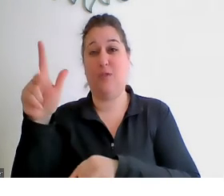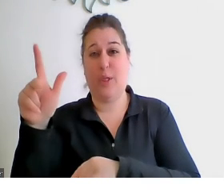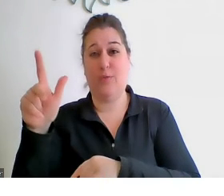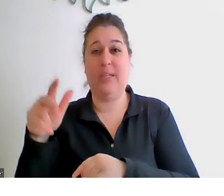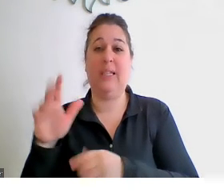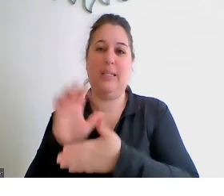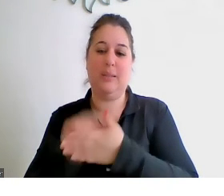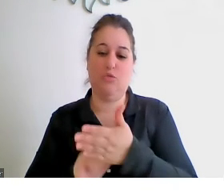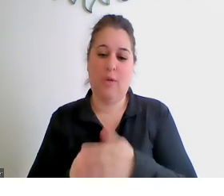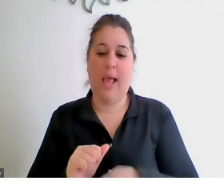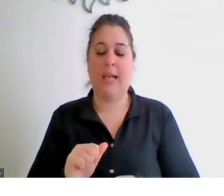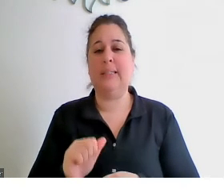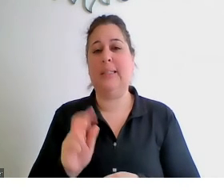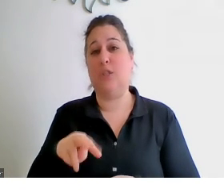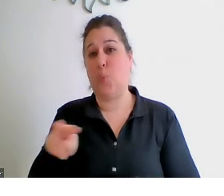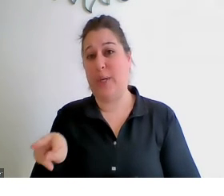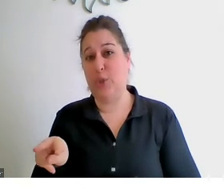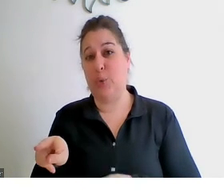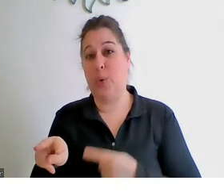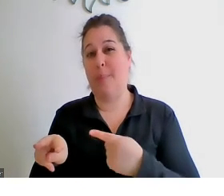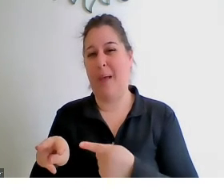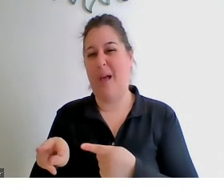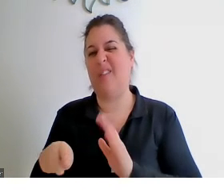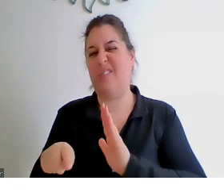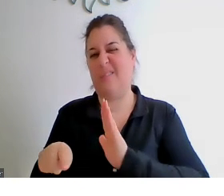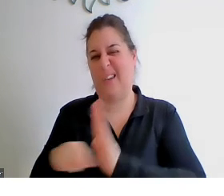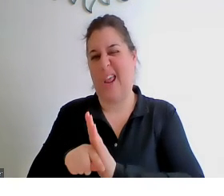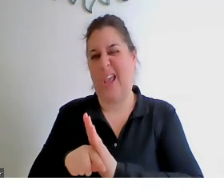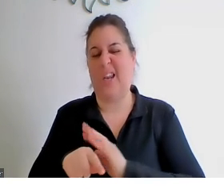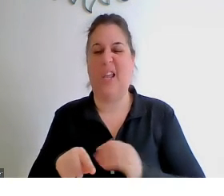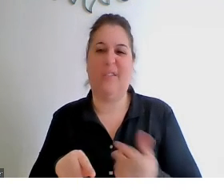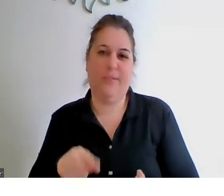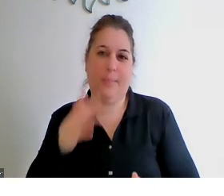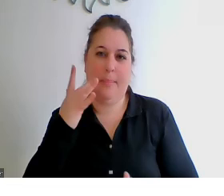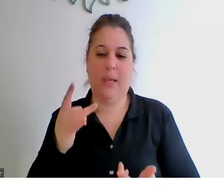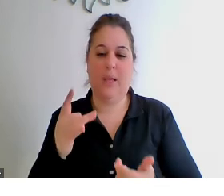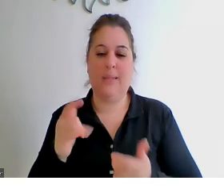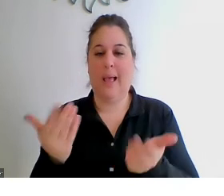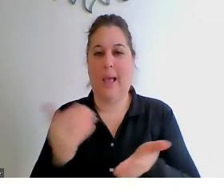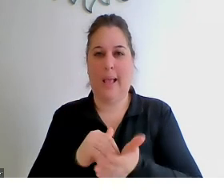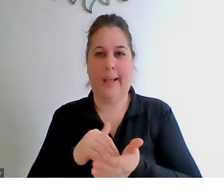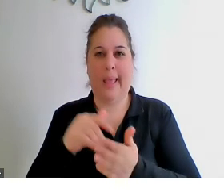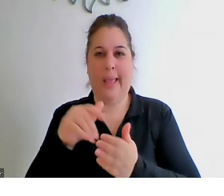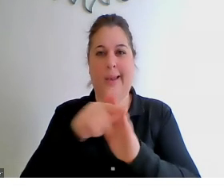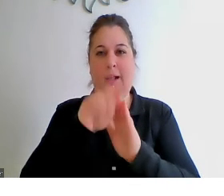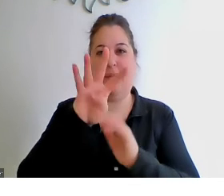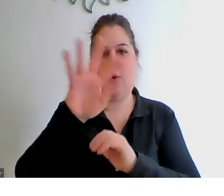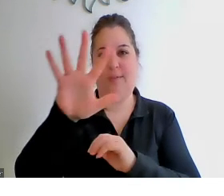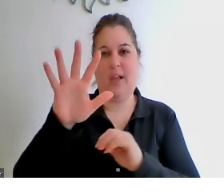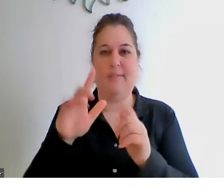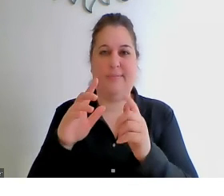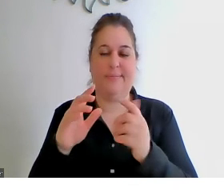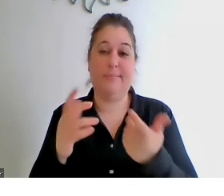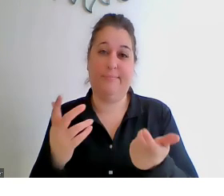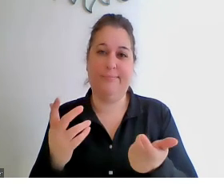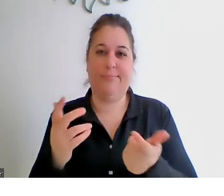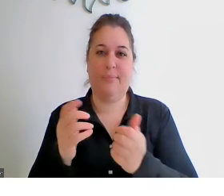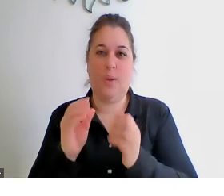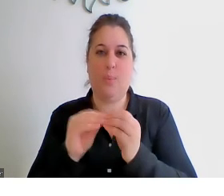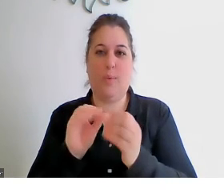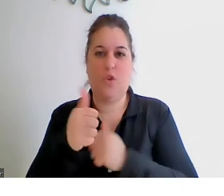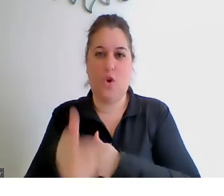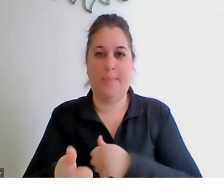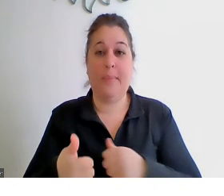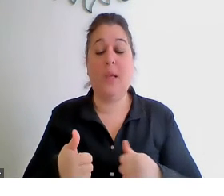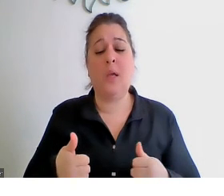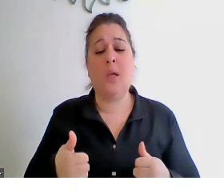2. Negative 45 is further away. There we go. The answer will not always be negative. What if it was